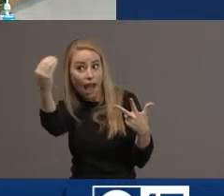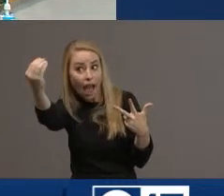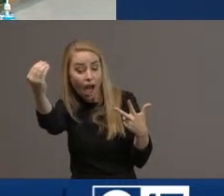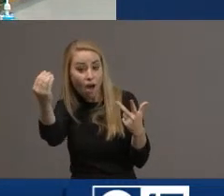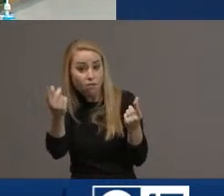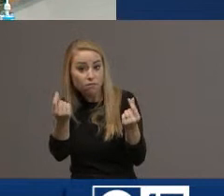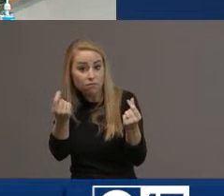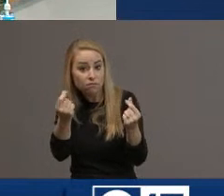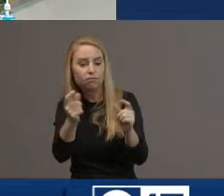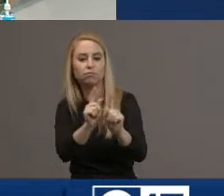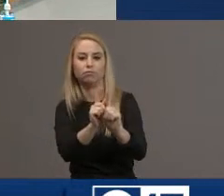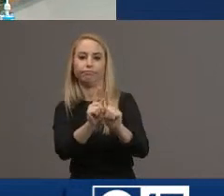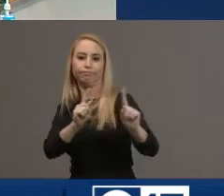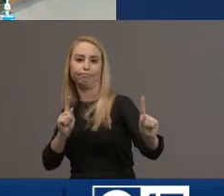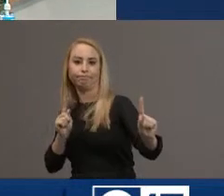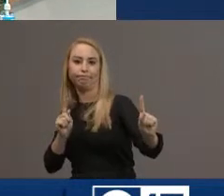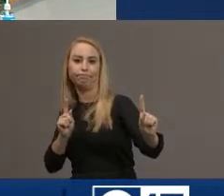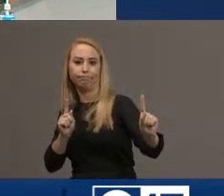physically distancing.